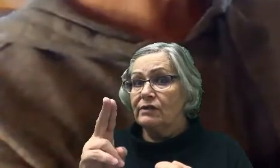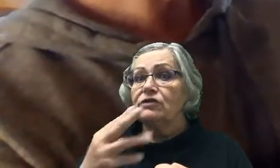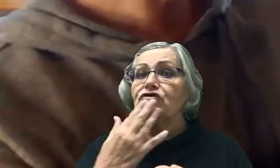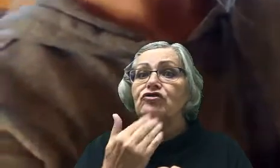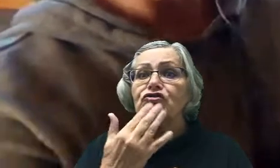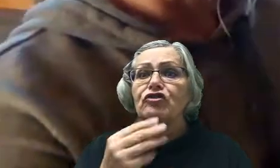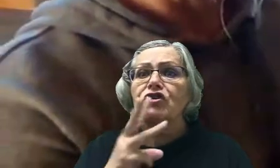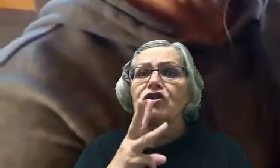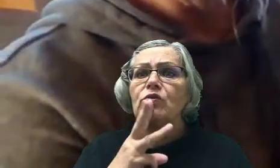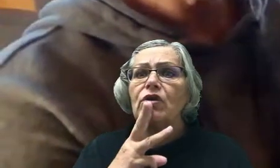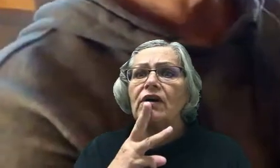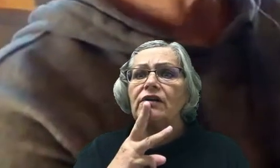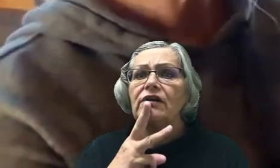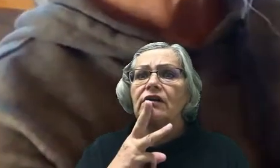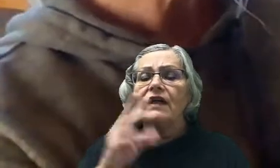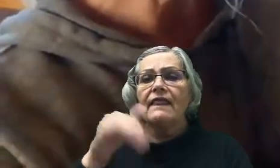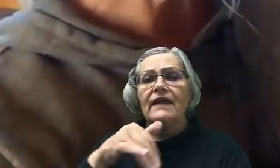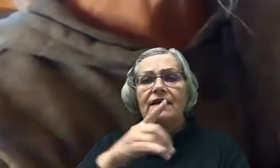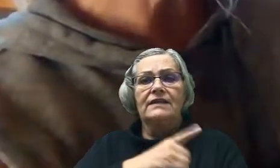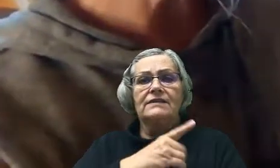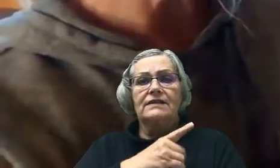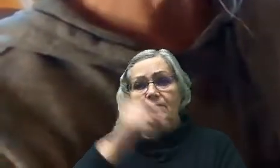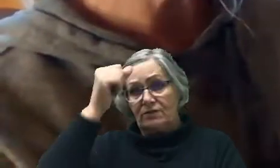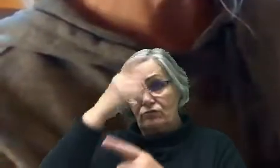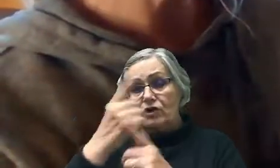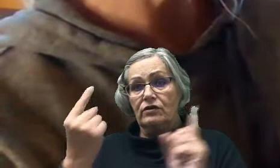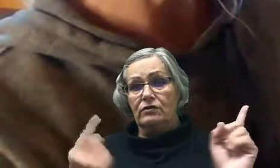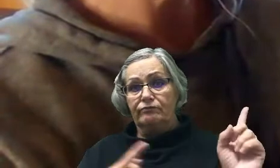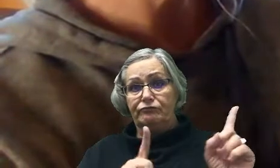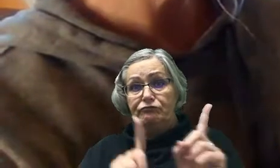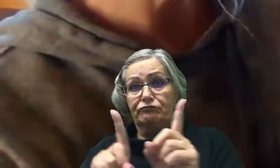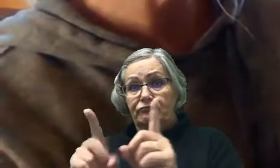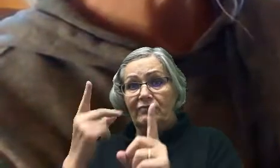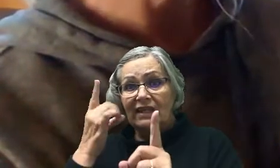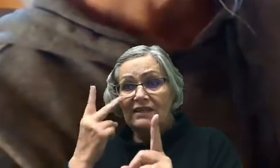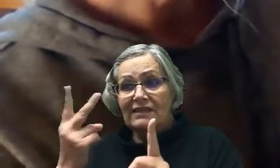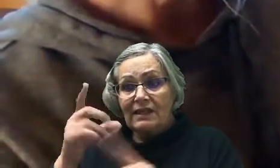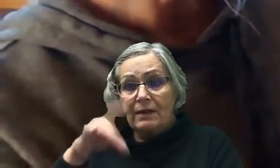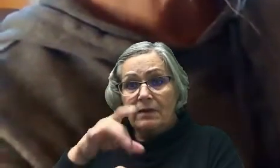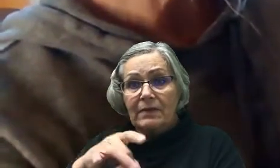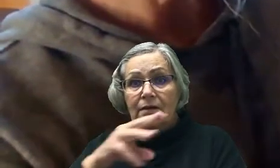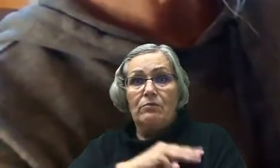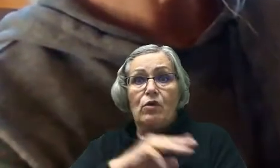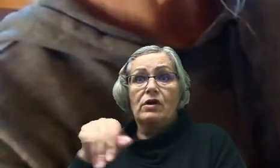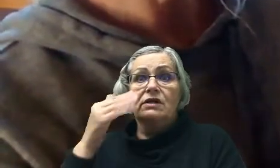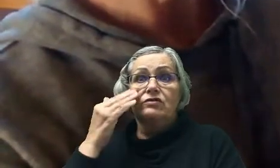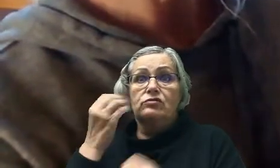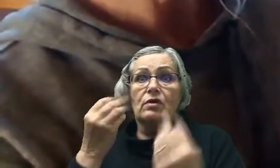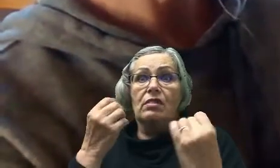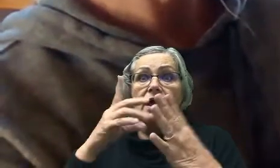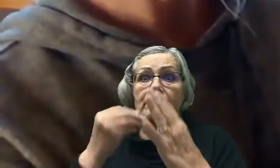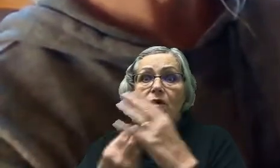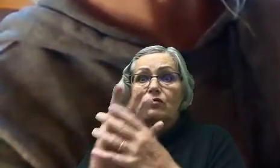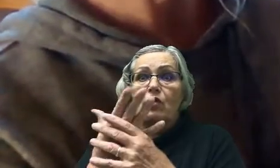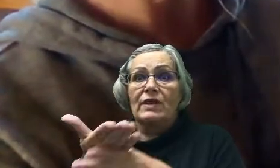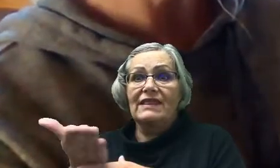use sugar water. That night, Desmond brought his brother Morris to see the pumpkin. Morris knew everything there was to